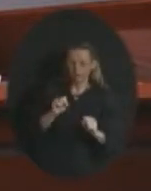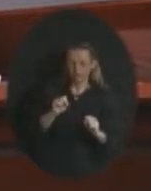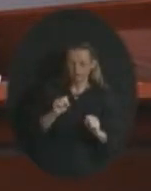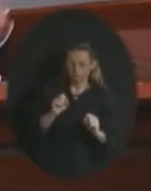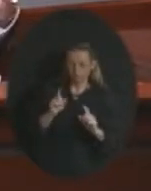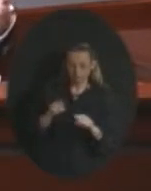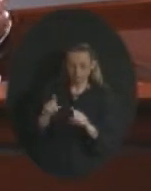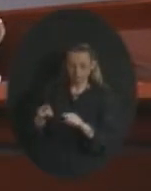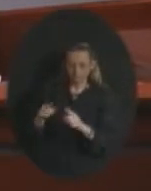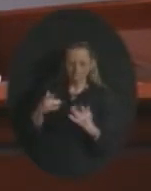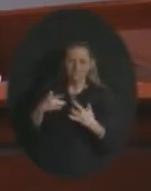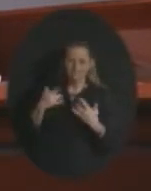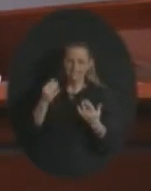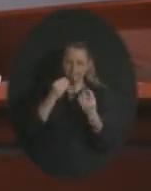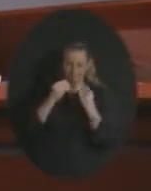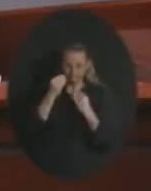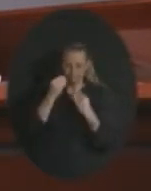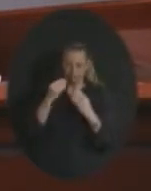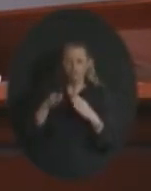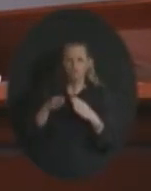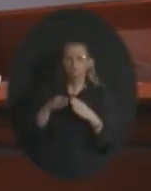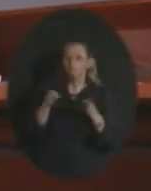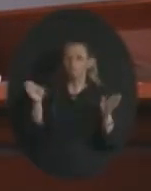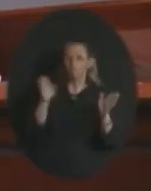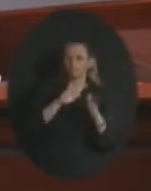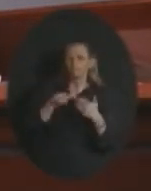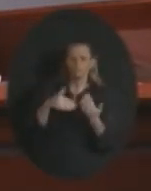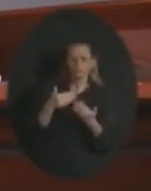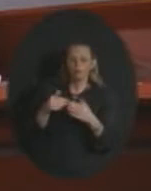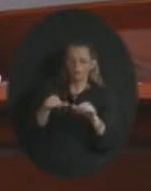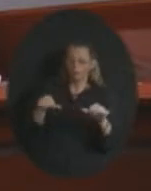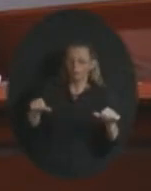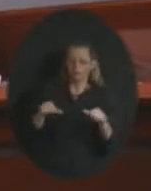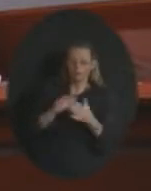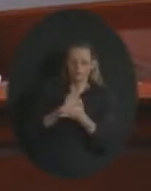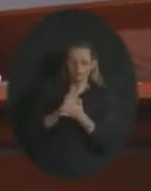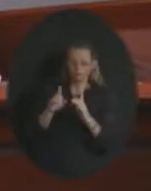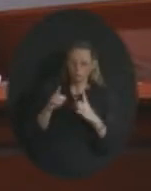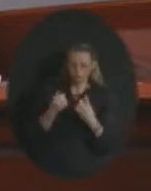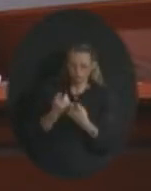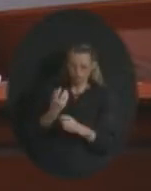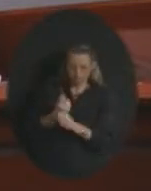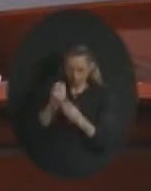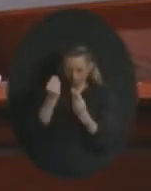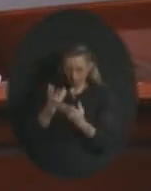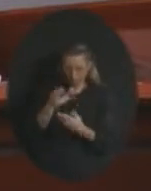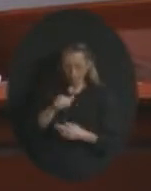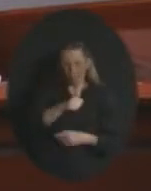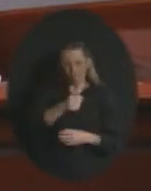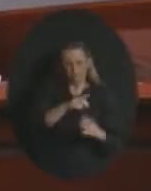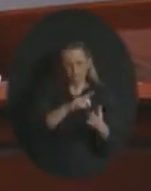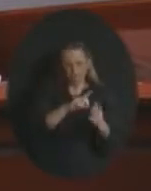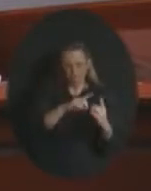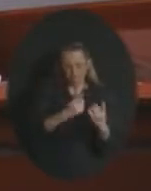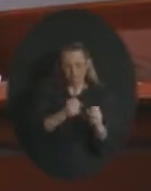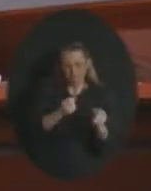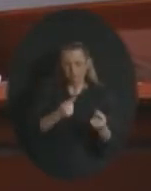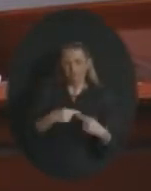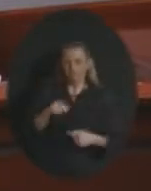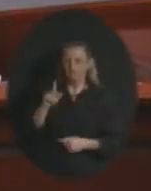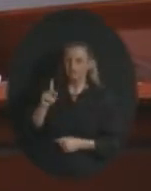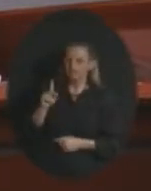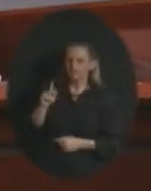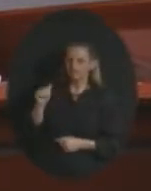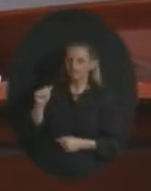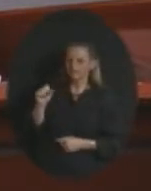dinner. It's open to the area. School districts get information, and other districts can come and attend. KASB staff wants